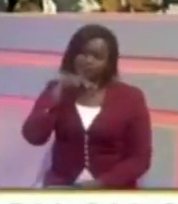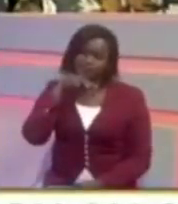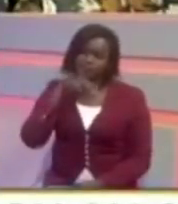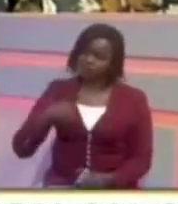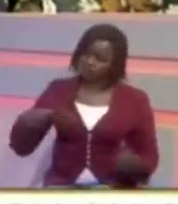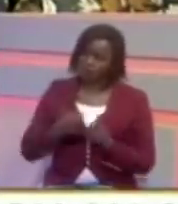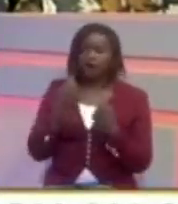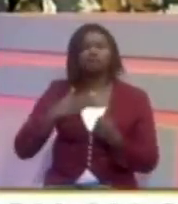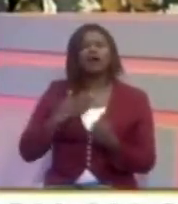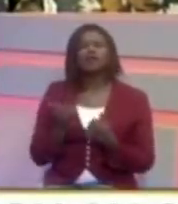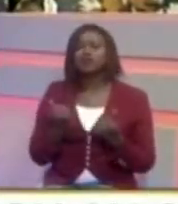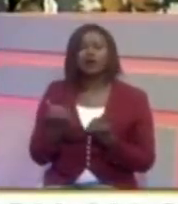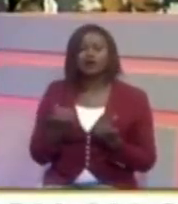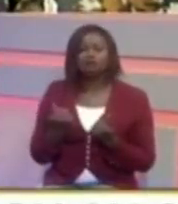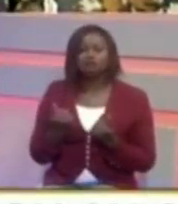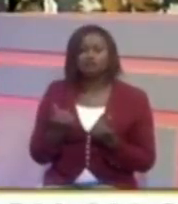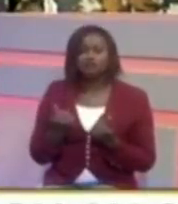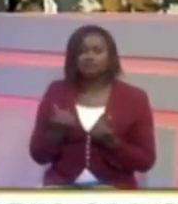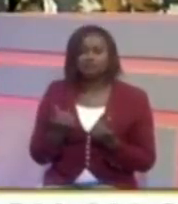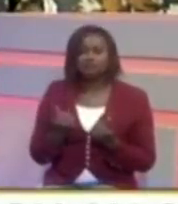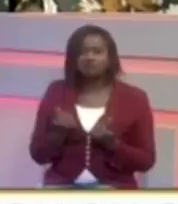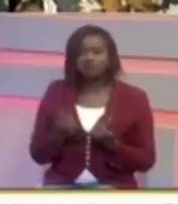knocked my car,